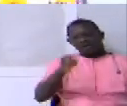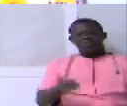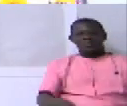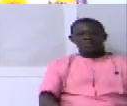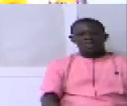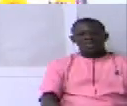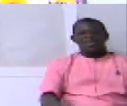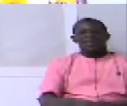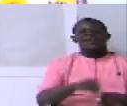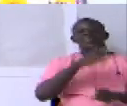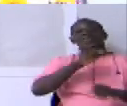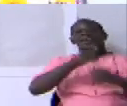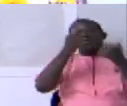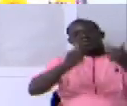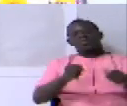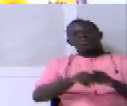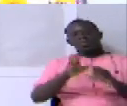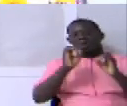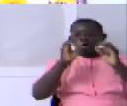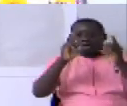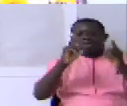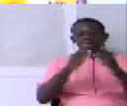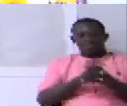that's okay.